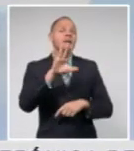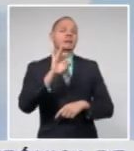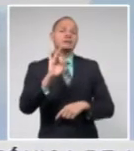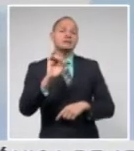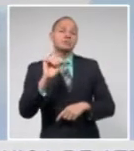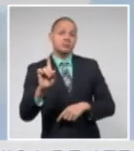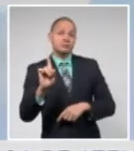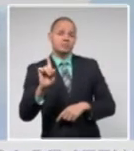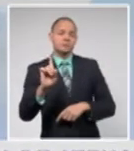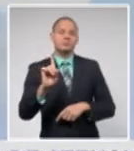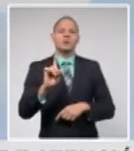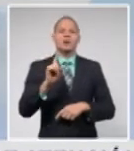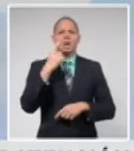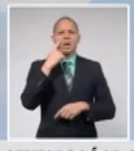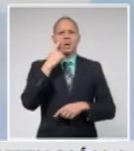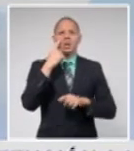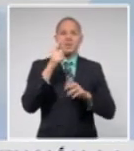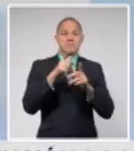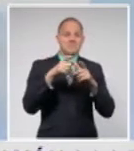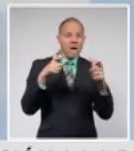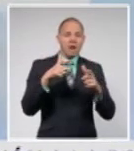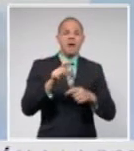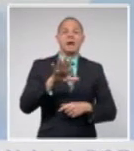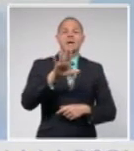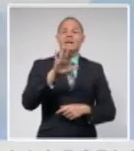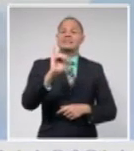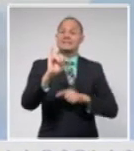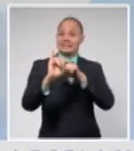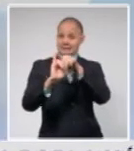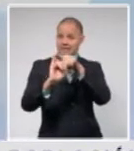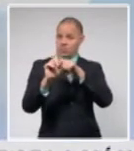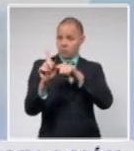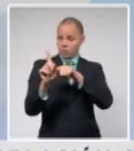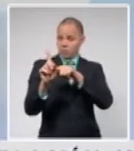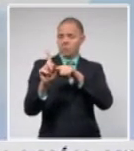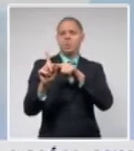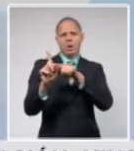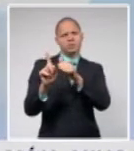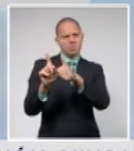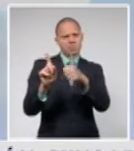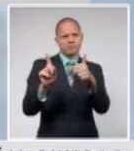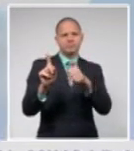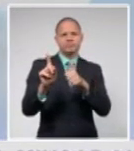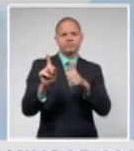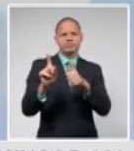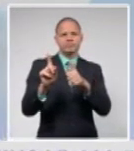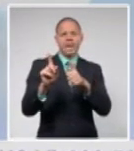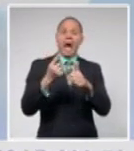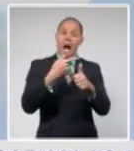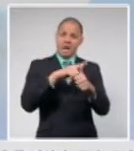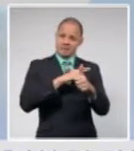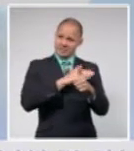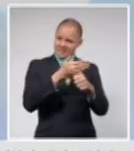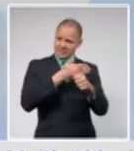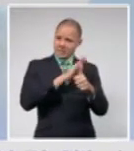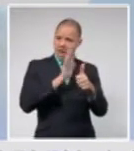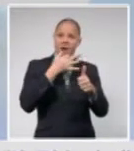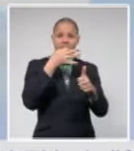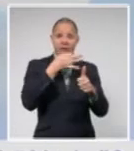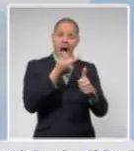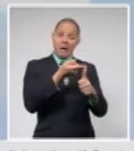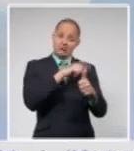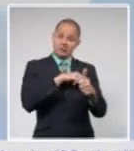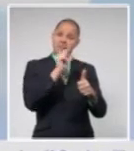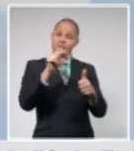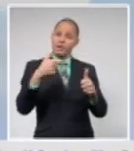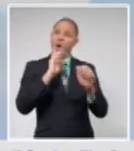to 104. This means that the island has a mortality rate of 2.37%, lower than